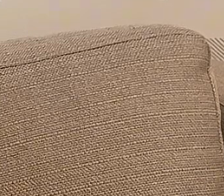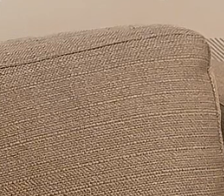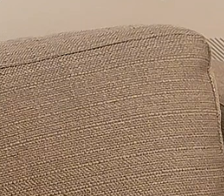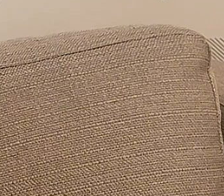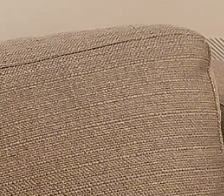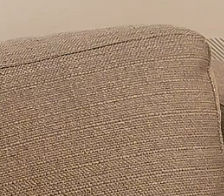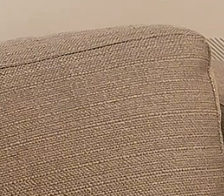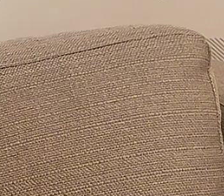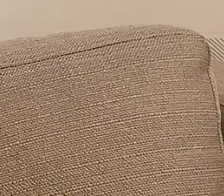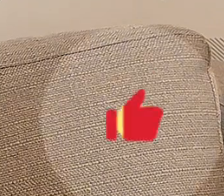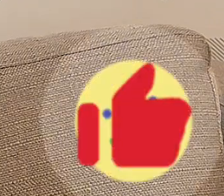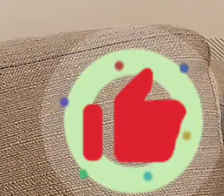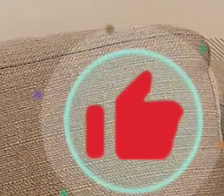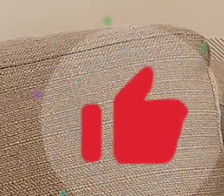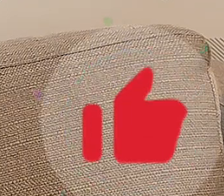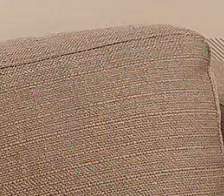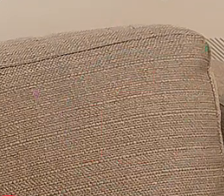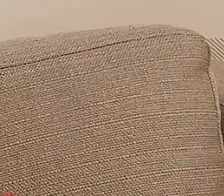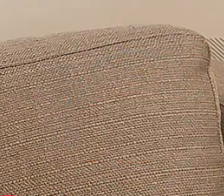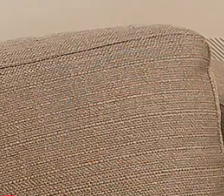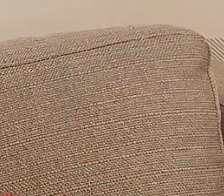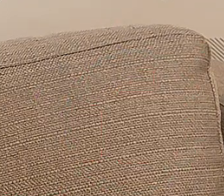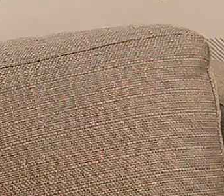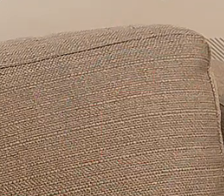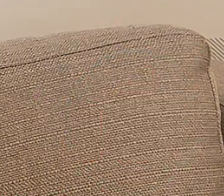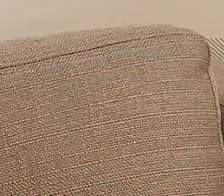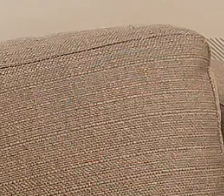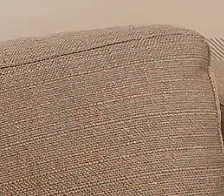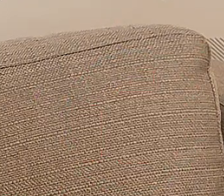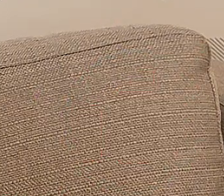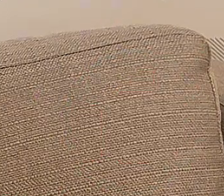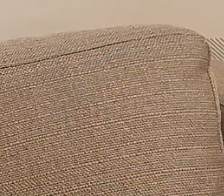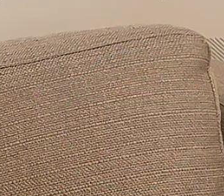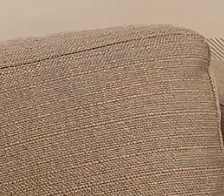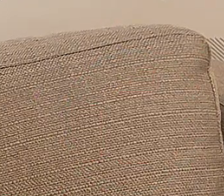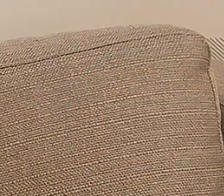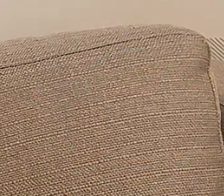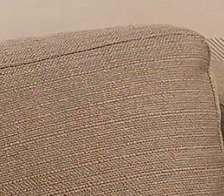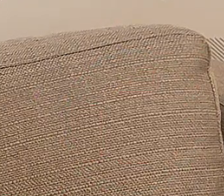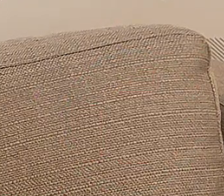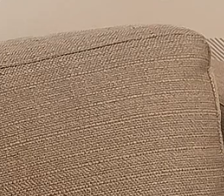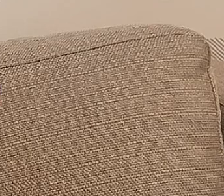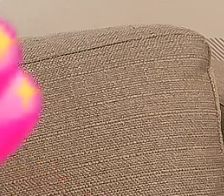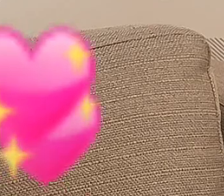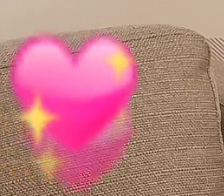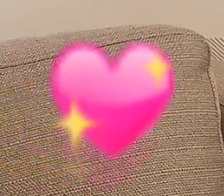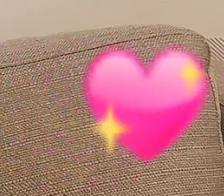hit that notification button, like and share. And until next time, we'll see you later. Bye.